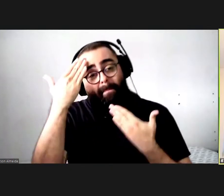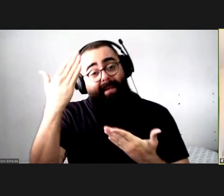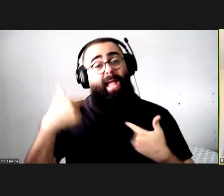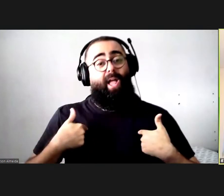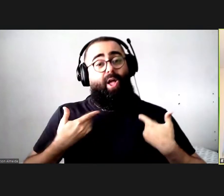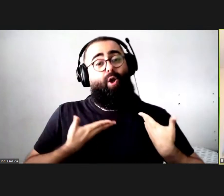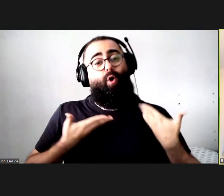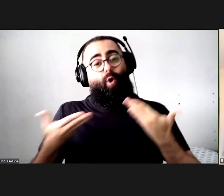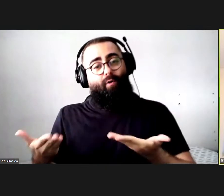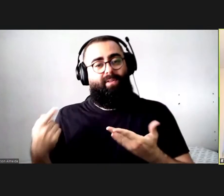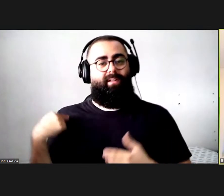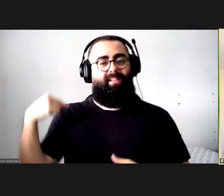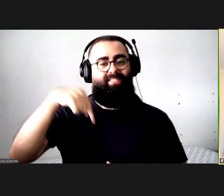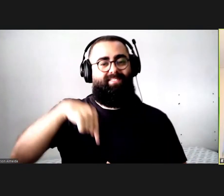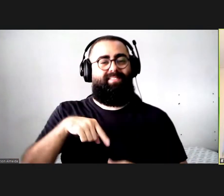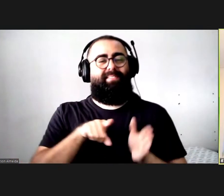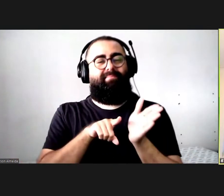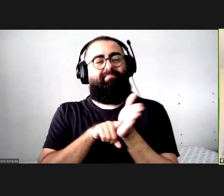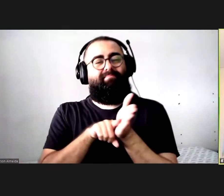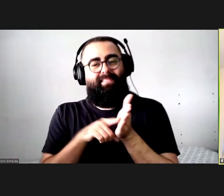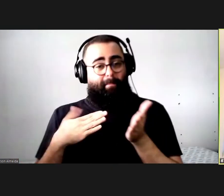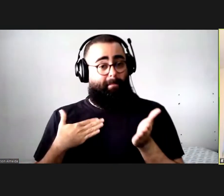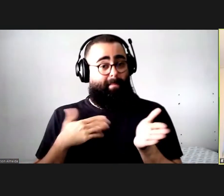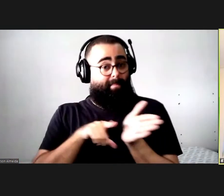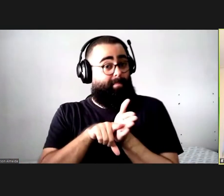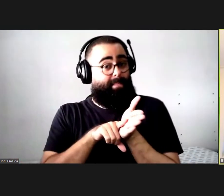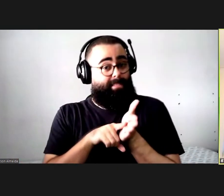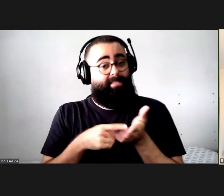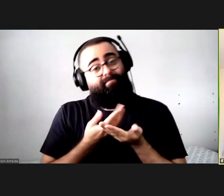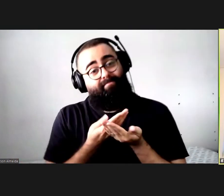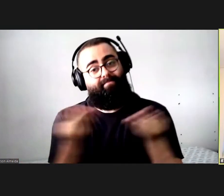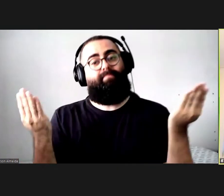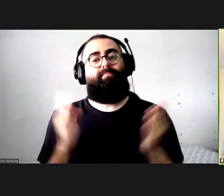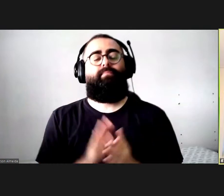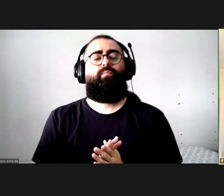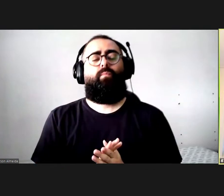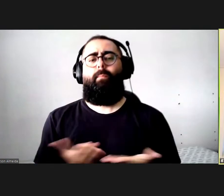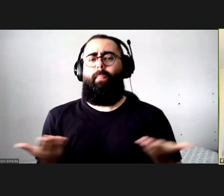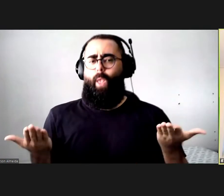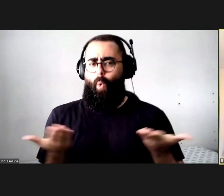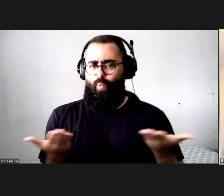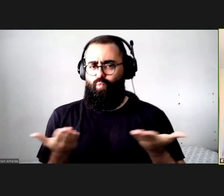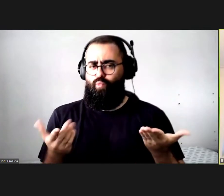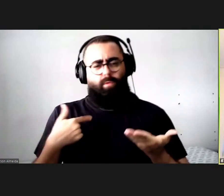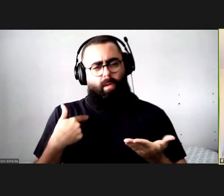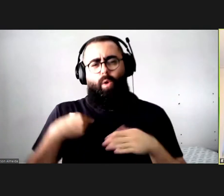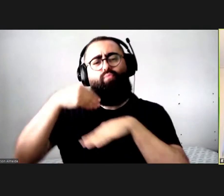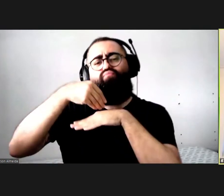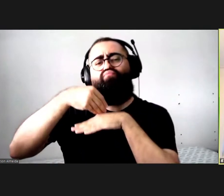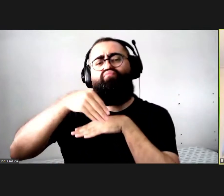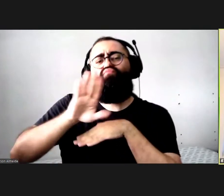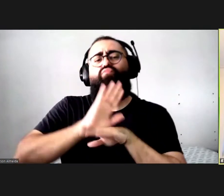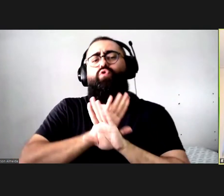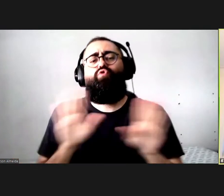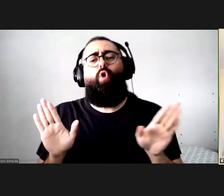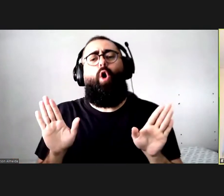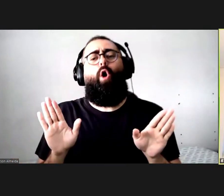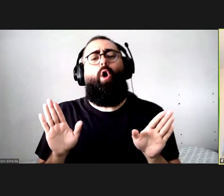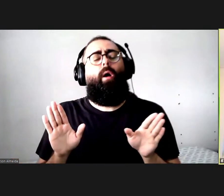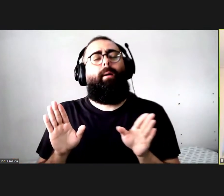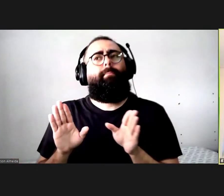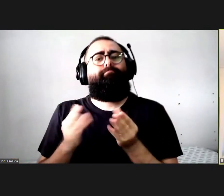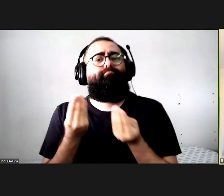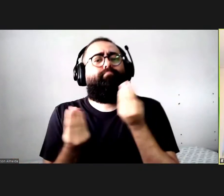my research. And what I'm doing today will basically be an overview of several years of